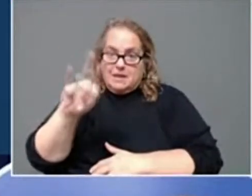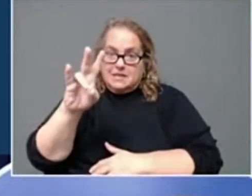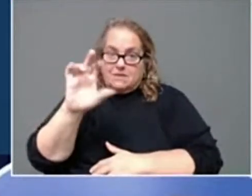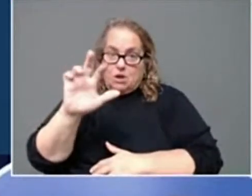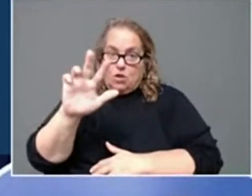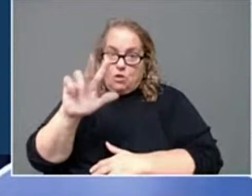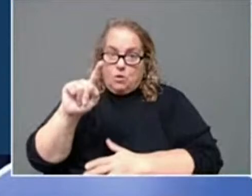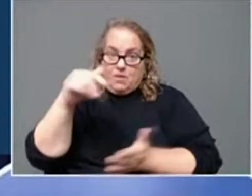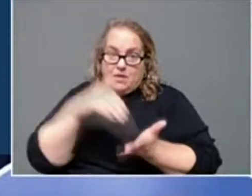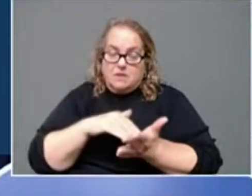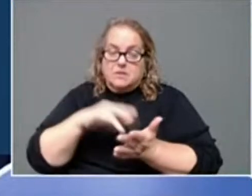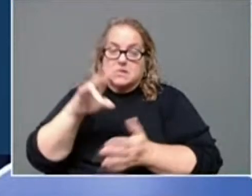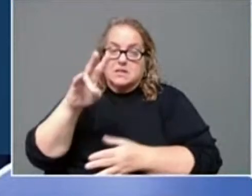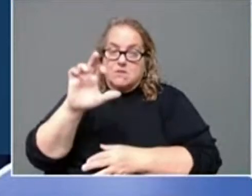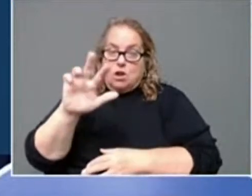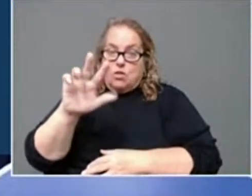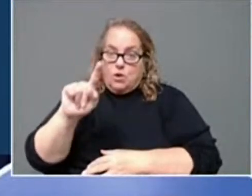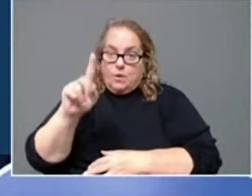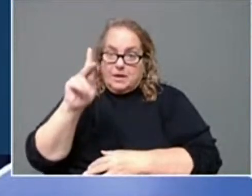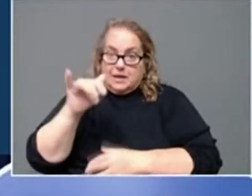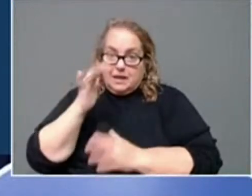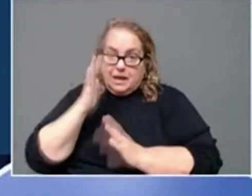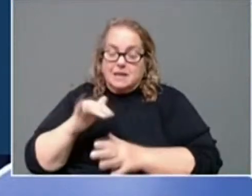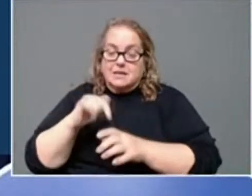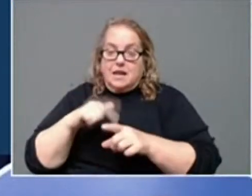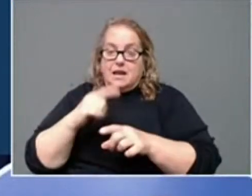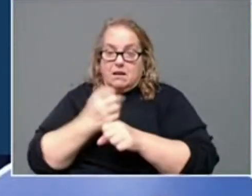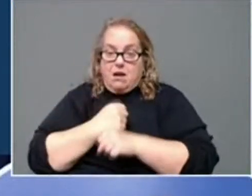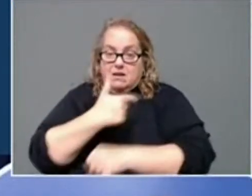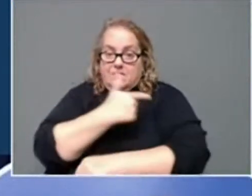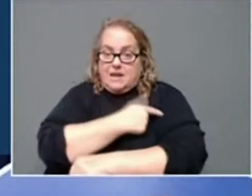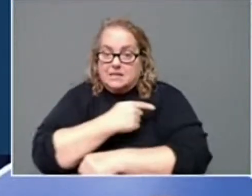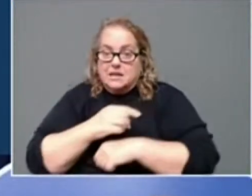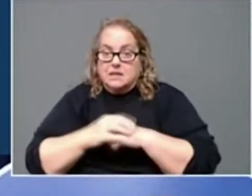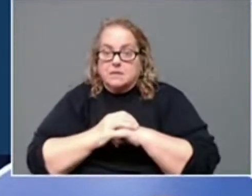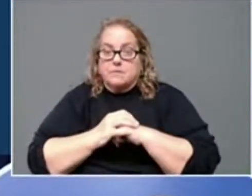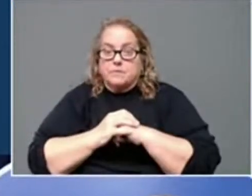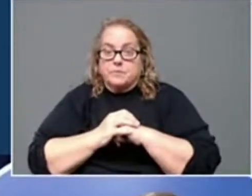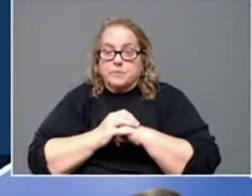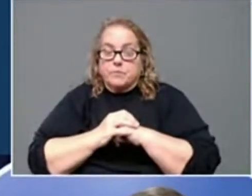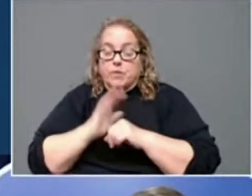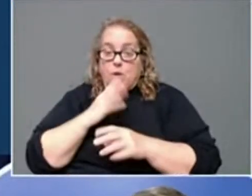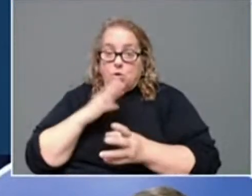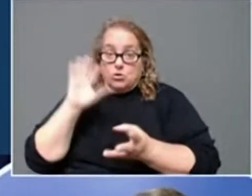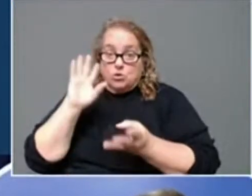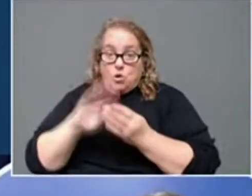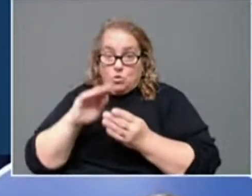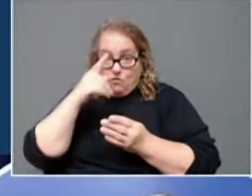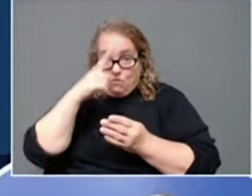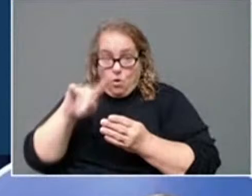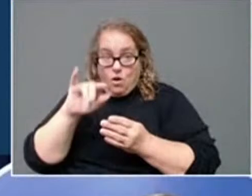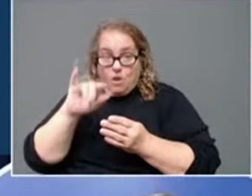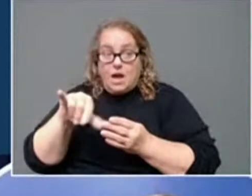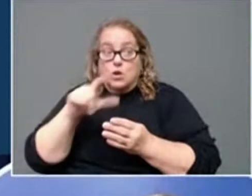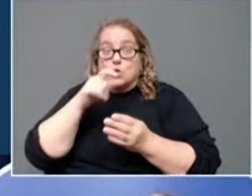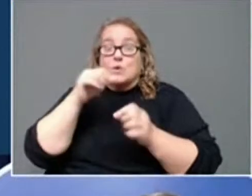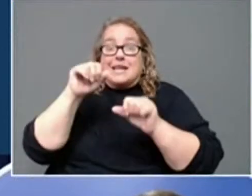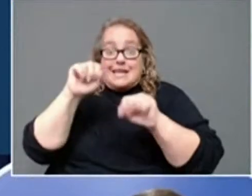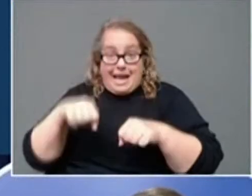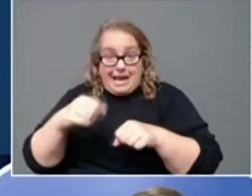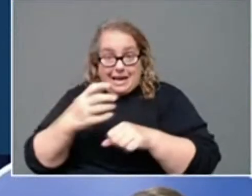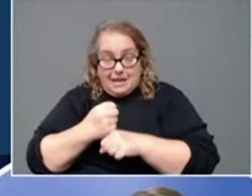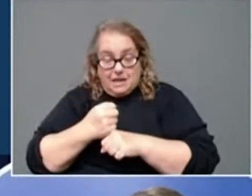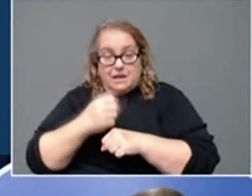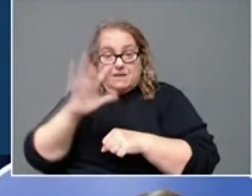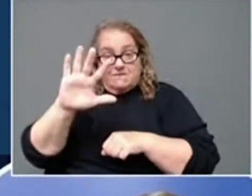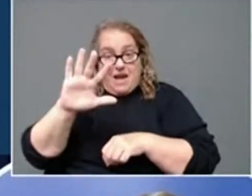2,731,731 Kentuckians that have gotten vaccinated. Our total for those that are eligible, 5 and up, these are